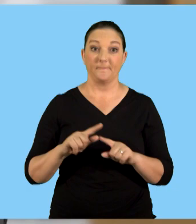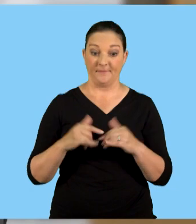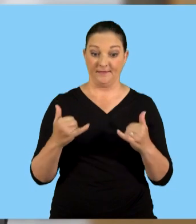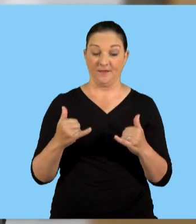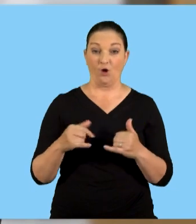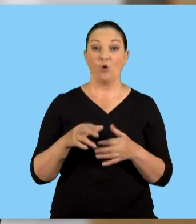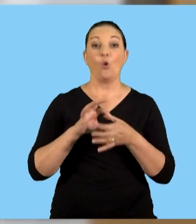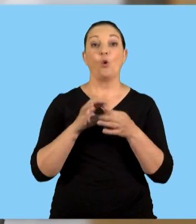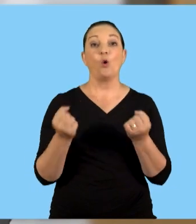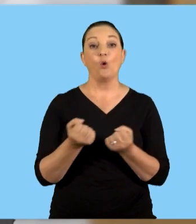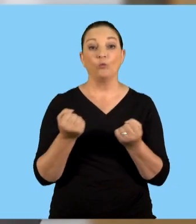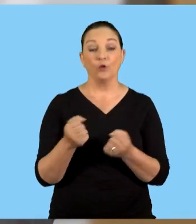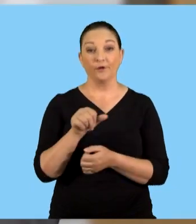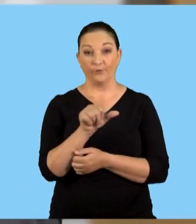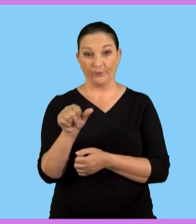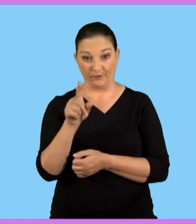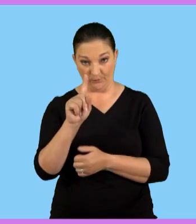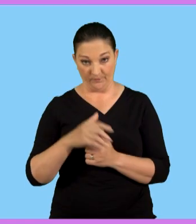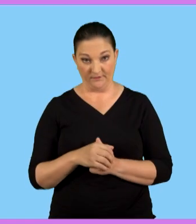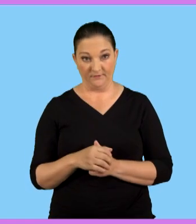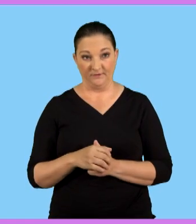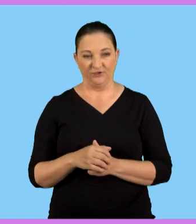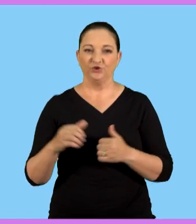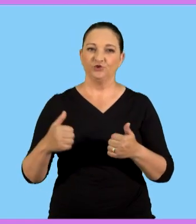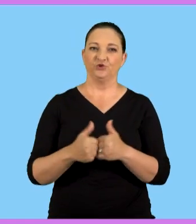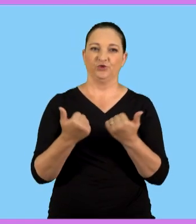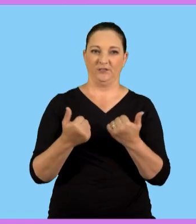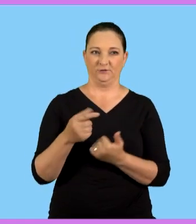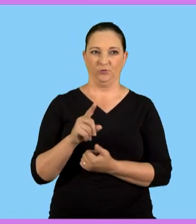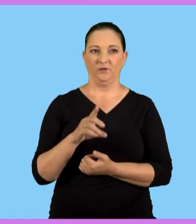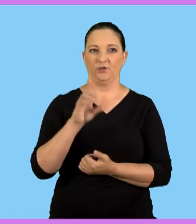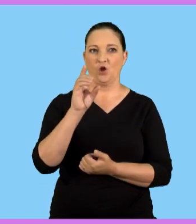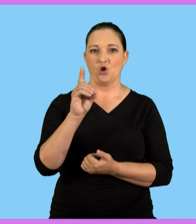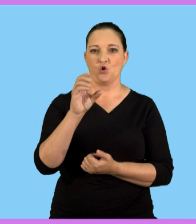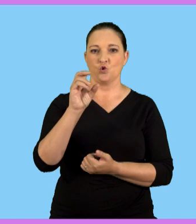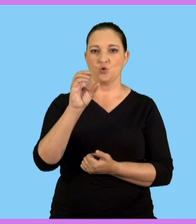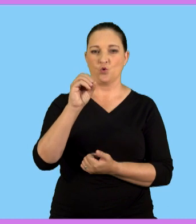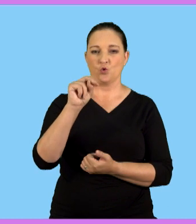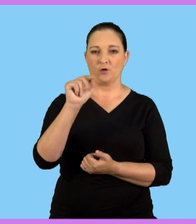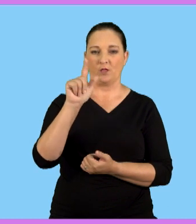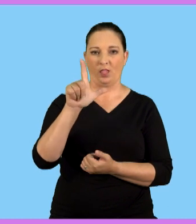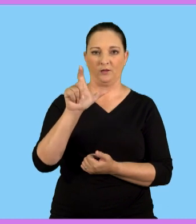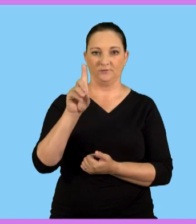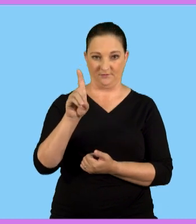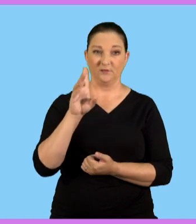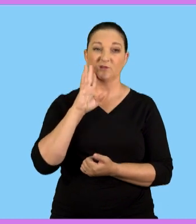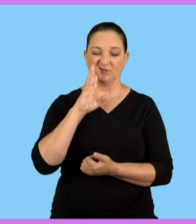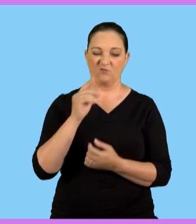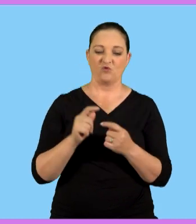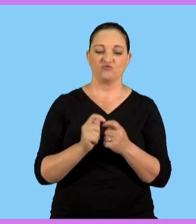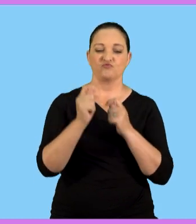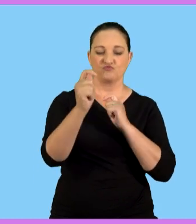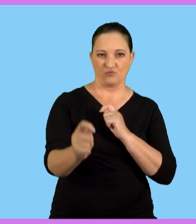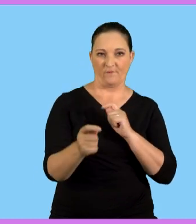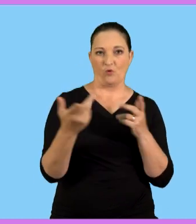let's quickly look at your homework for the upcoming week. Here's our challenge. I said here that Donald will be traveling from Maputo